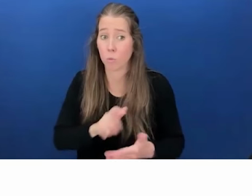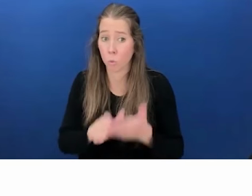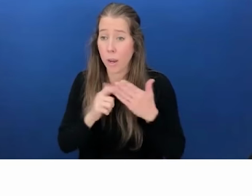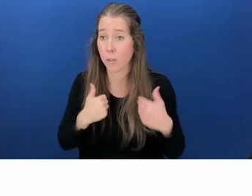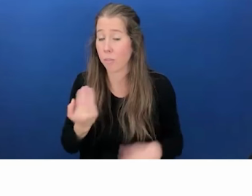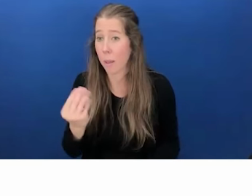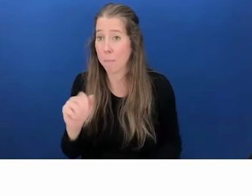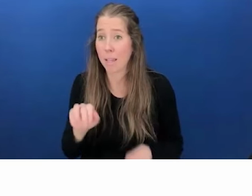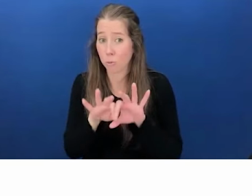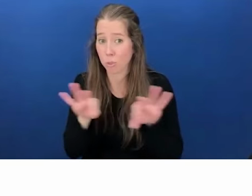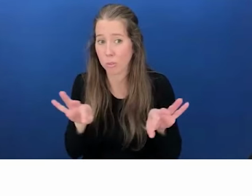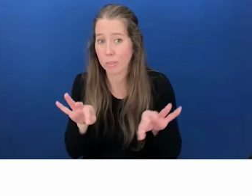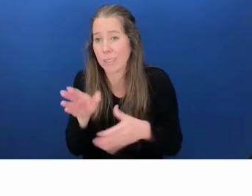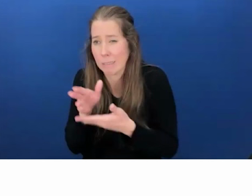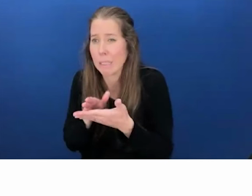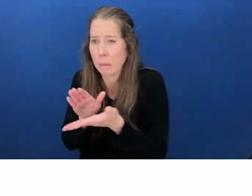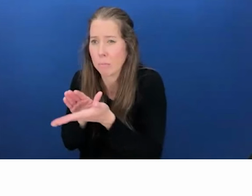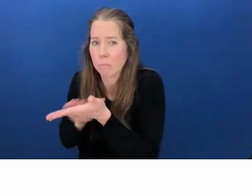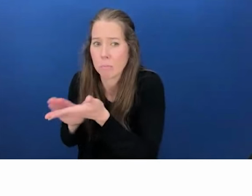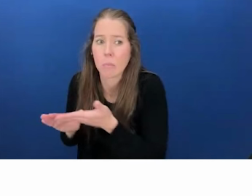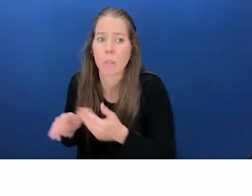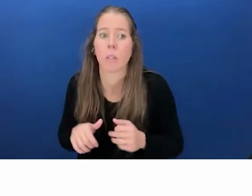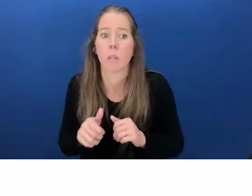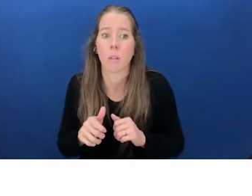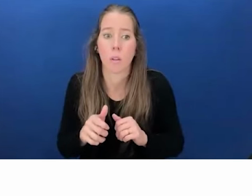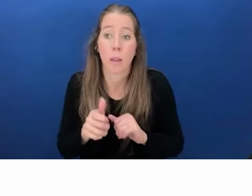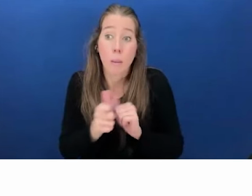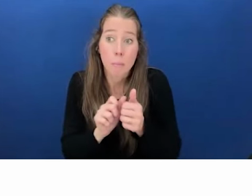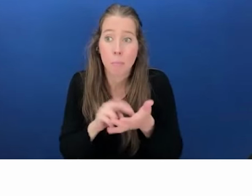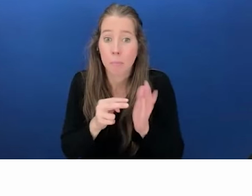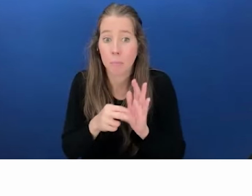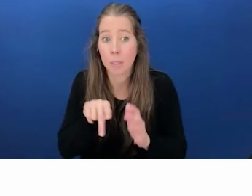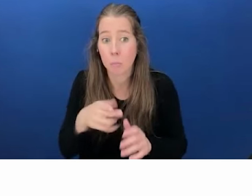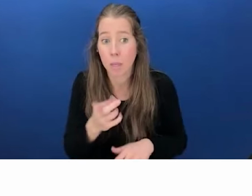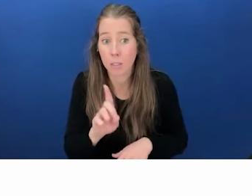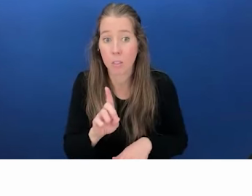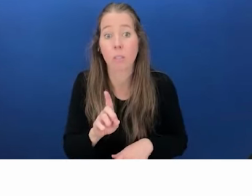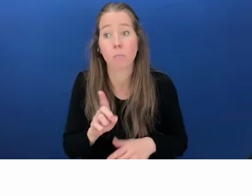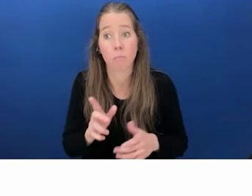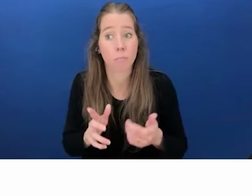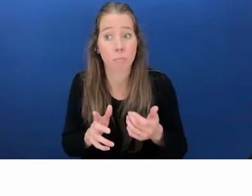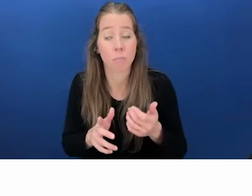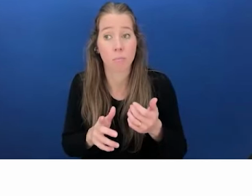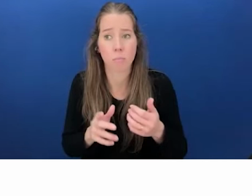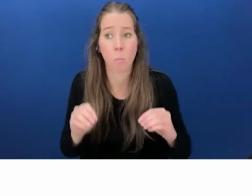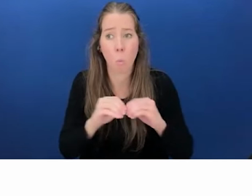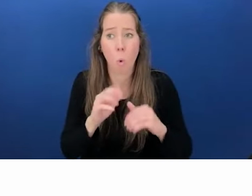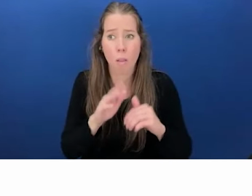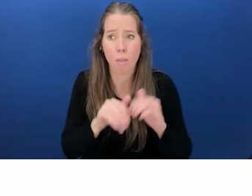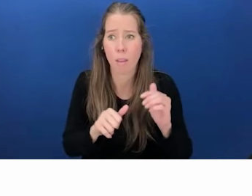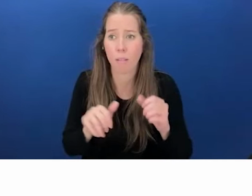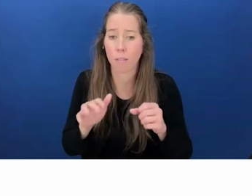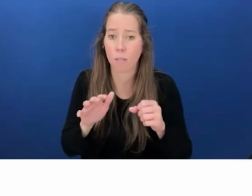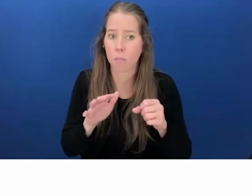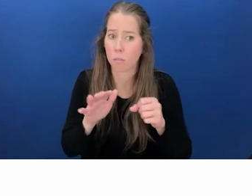some exceptions to that. Competition makes a doctorate more likely. Half of our full-timers have PhDs and more than half of our